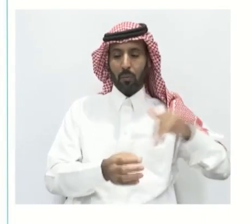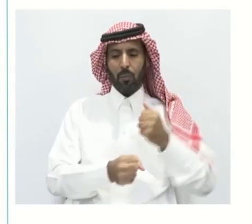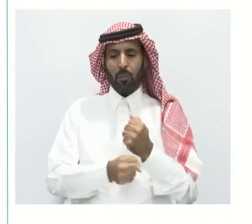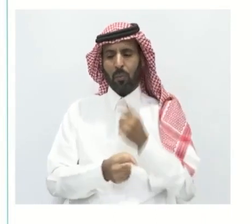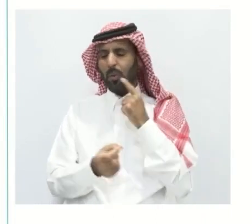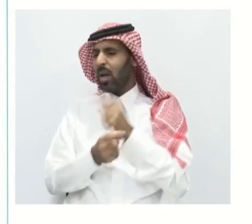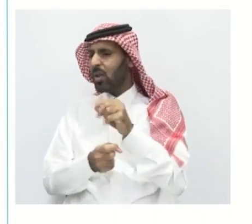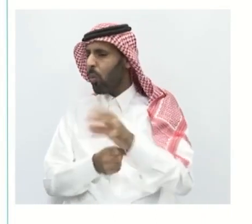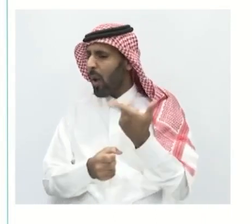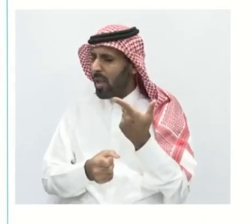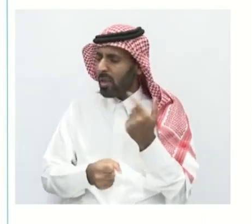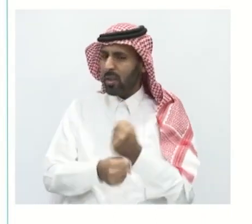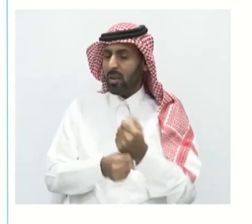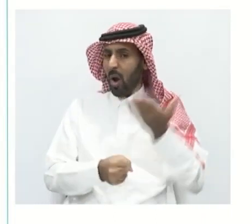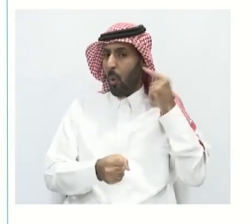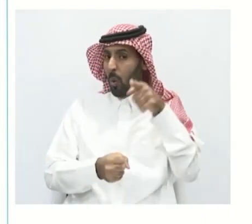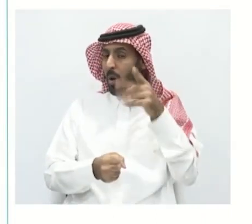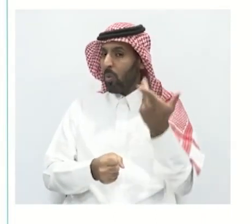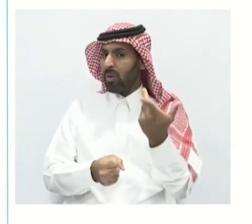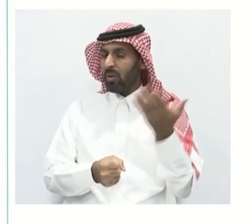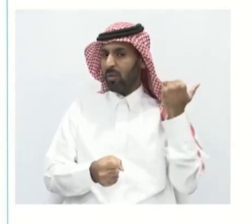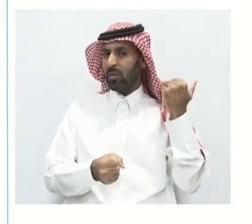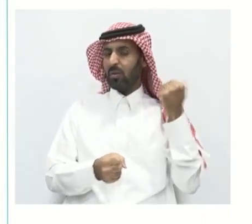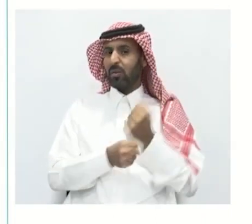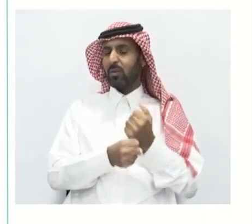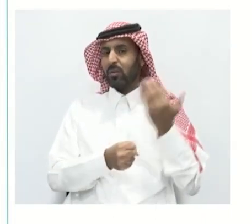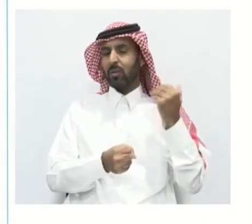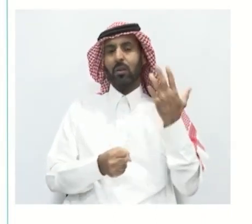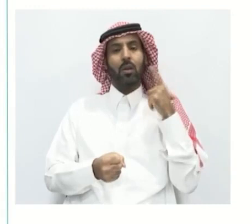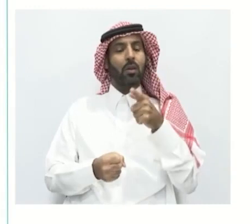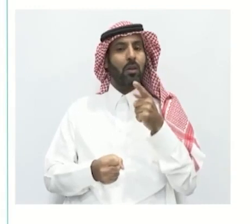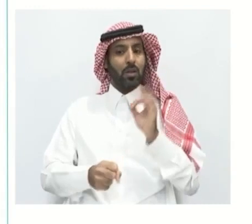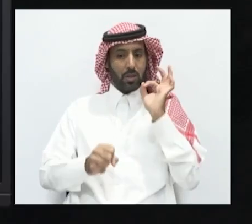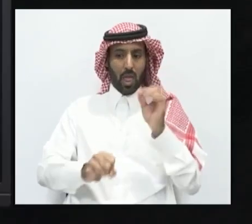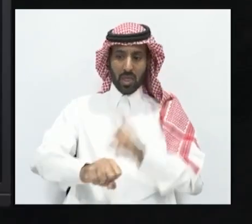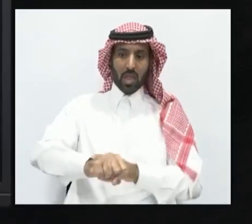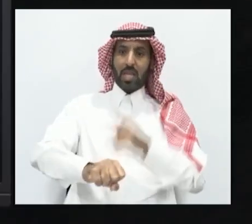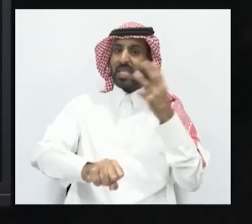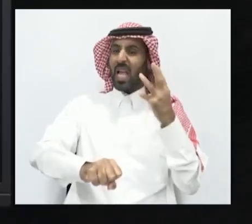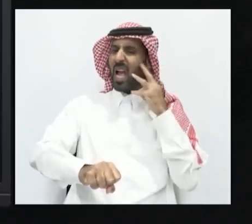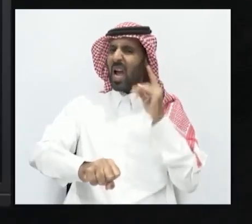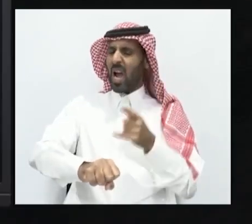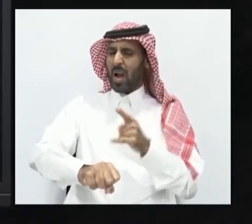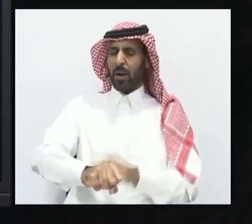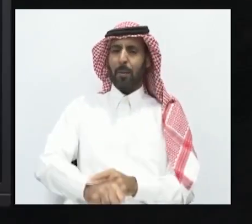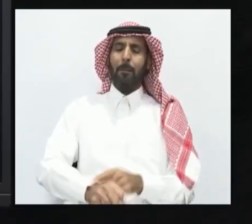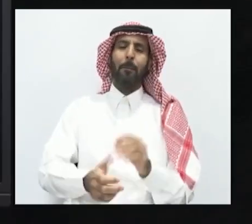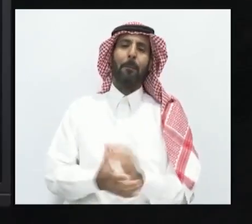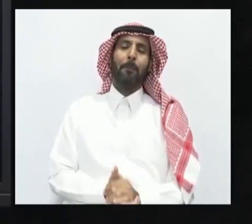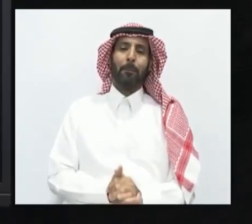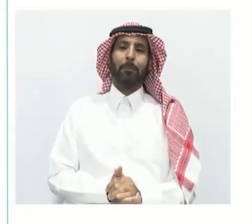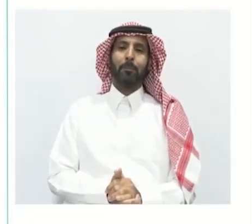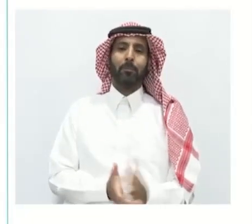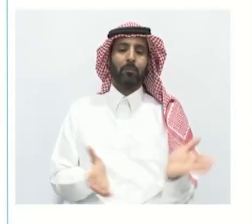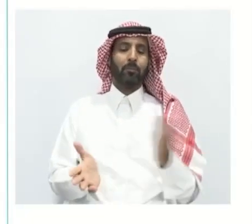are describing what were you doing in the past, what was in progress at a specific time in the